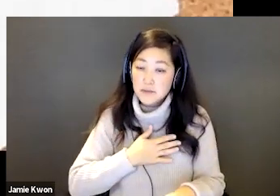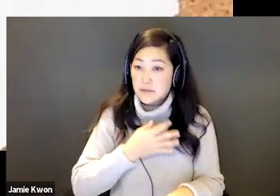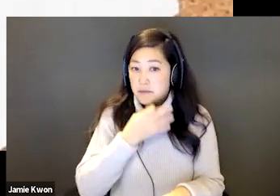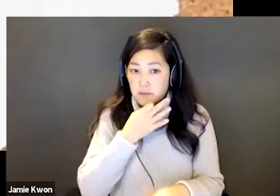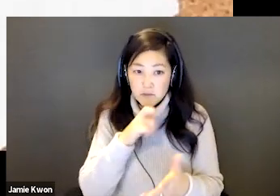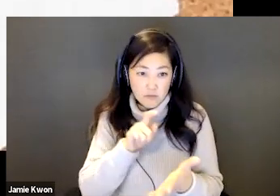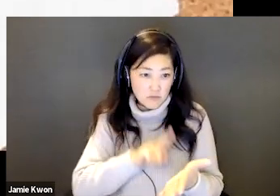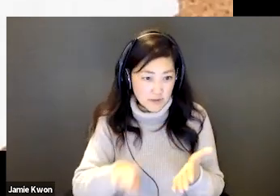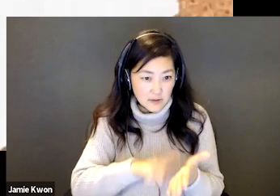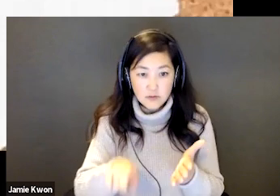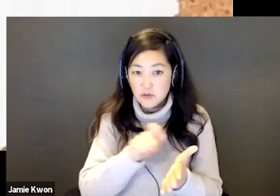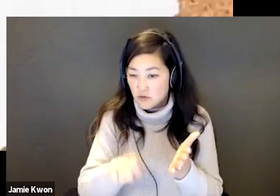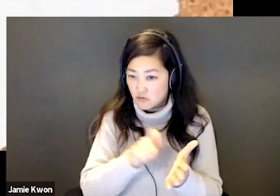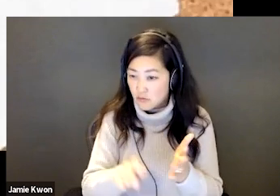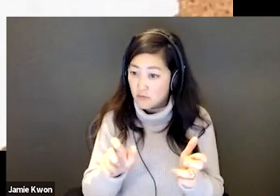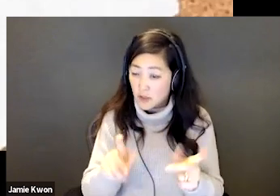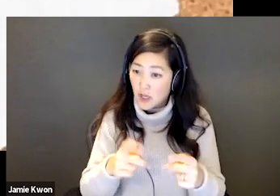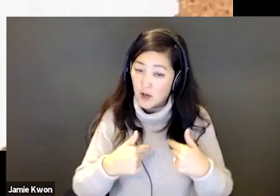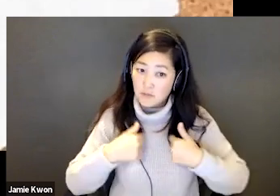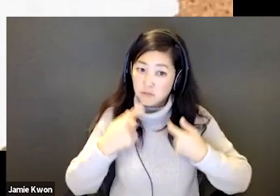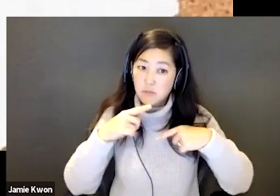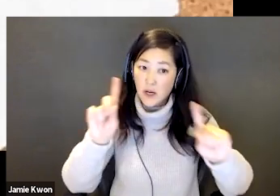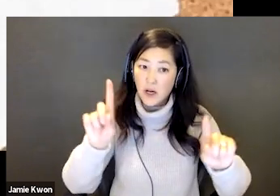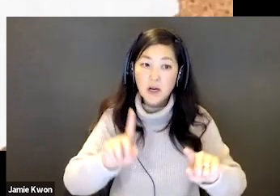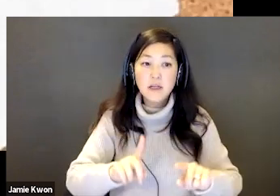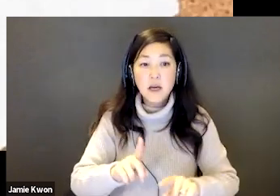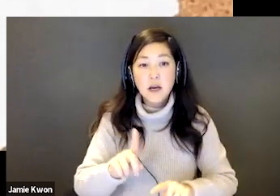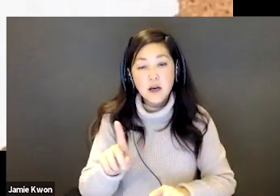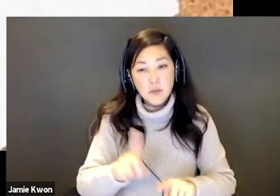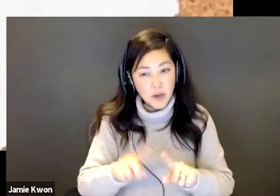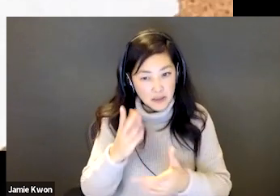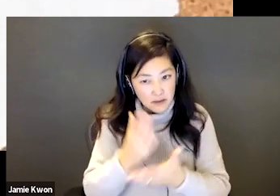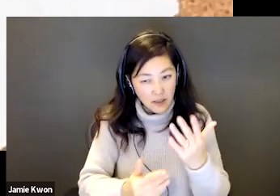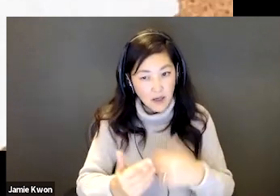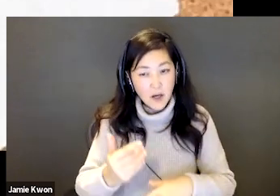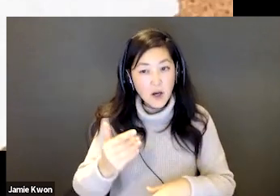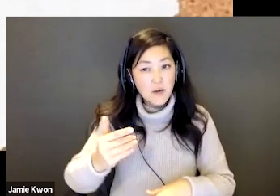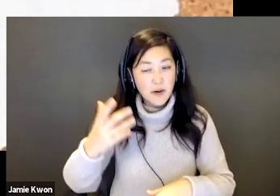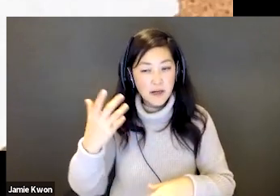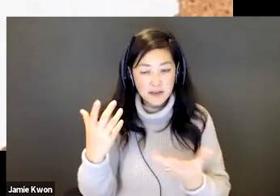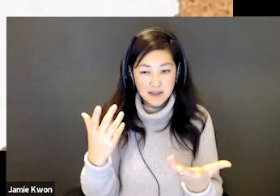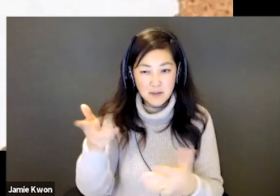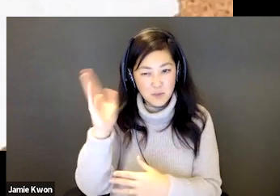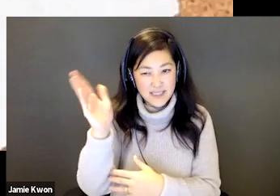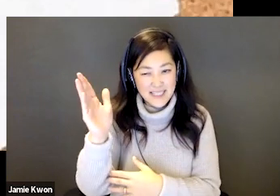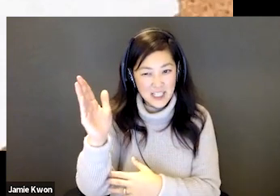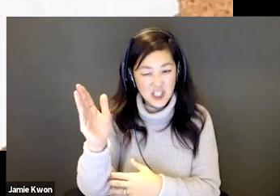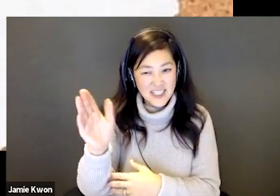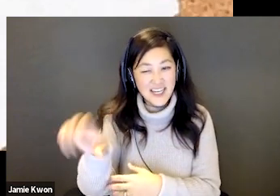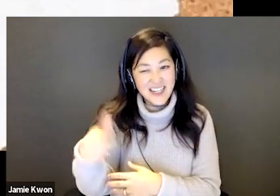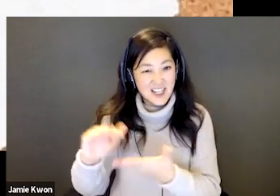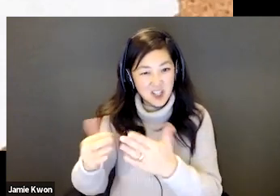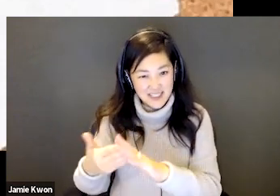me success, but some out-of-town presentations were required. I'm a